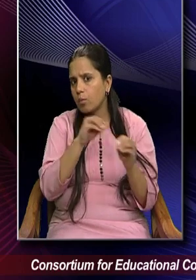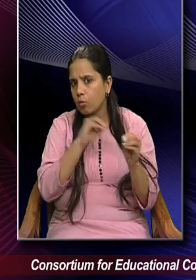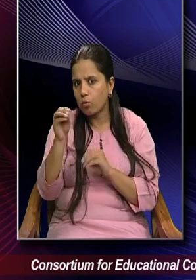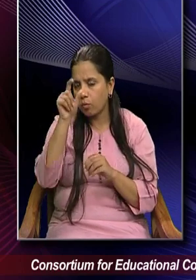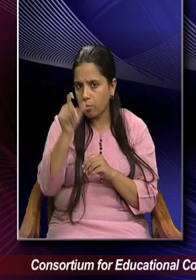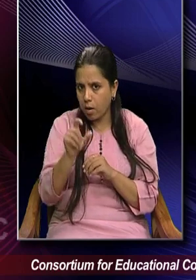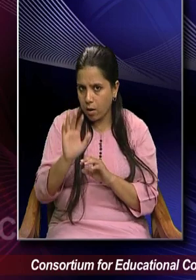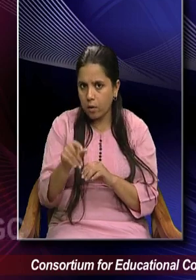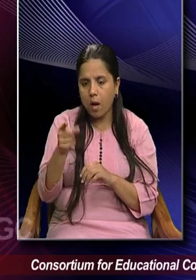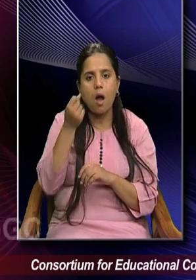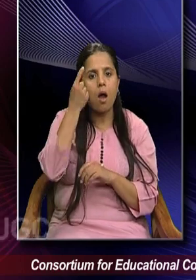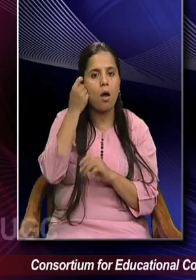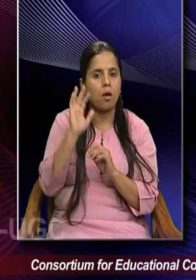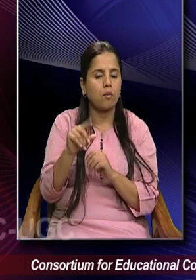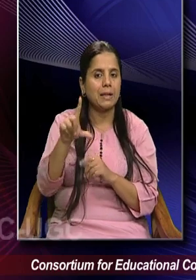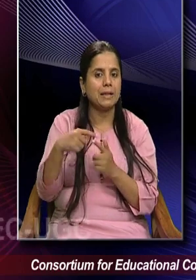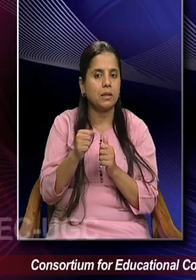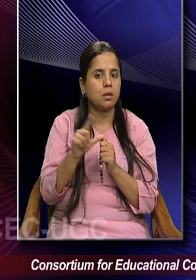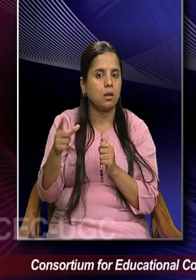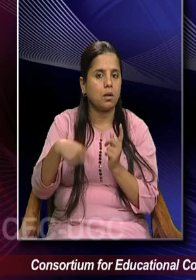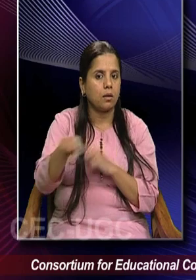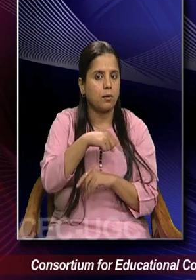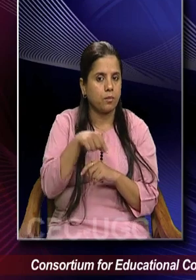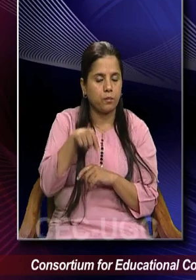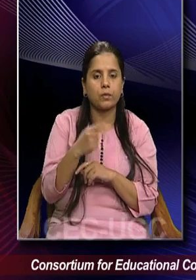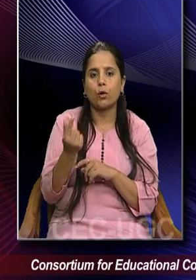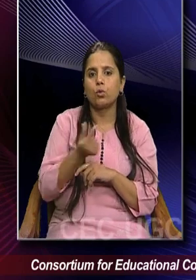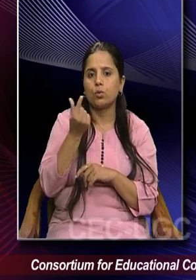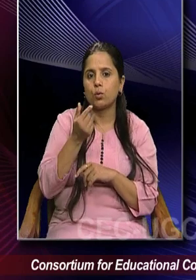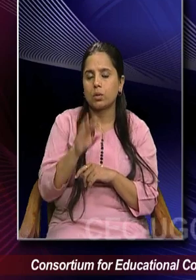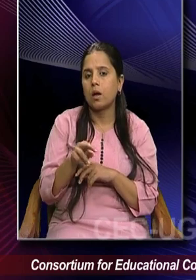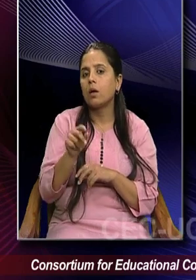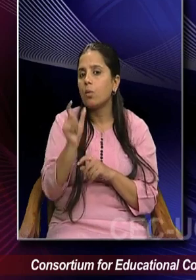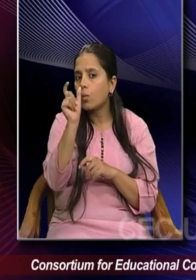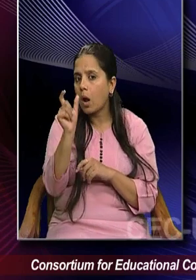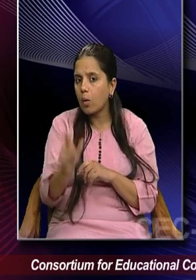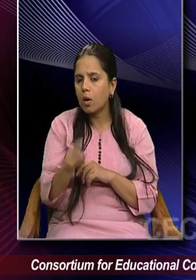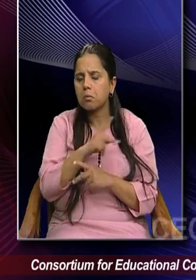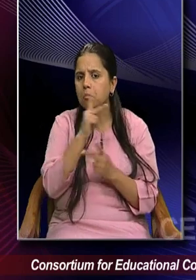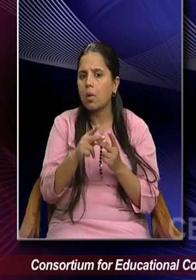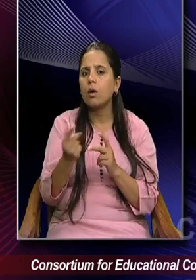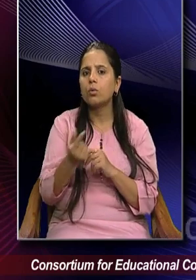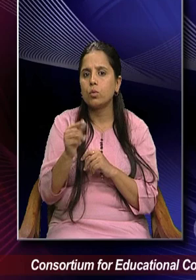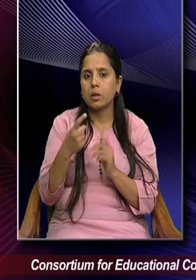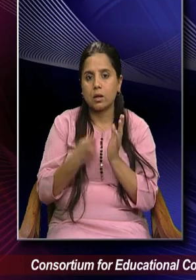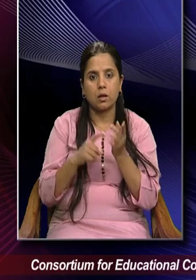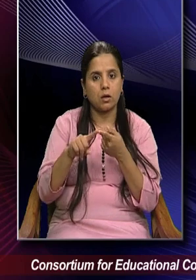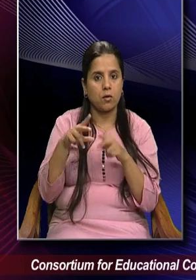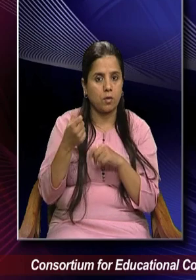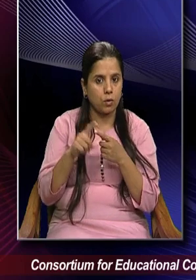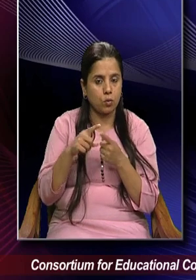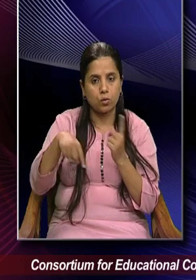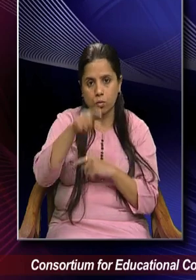person. Understand the legal distinction and use the term accurately. Refugee, someone who